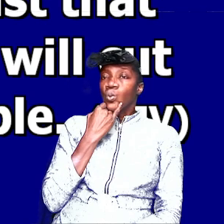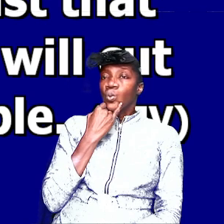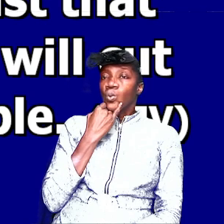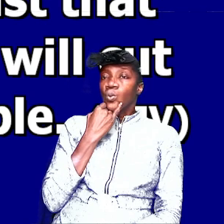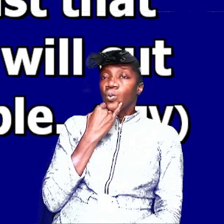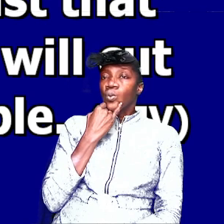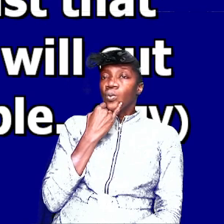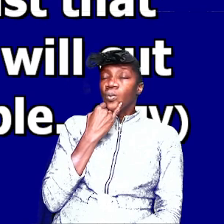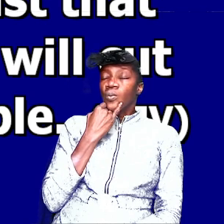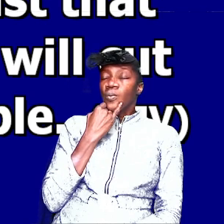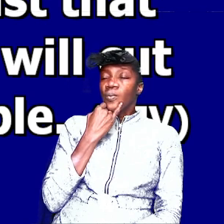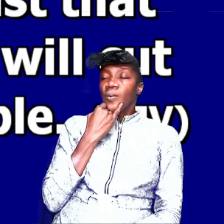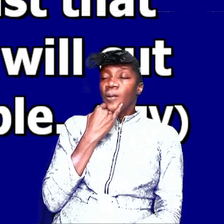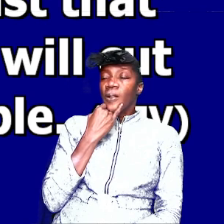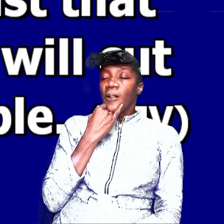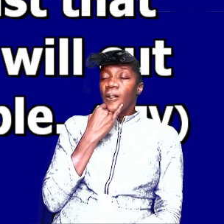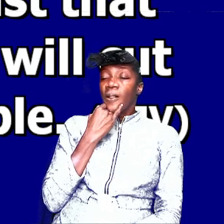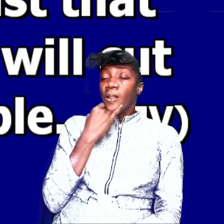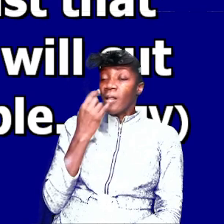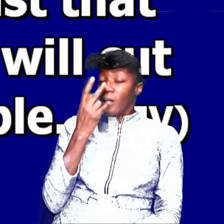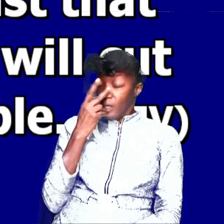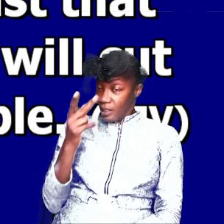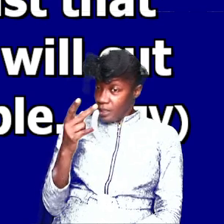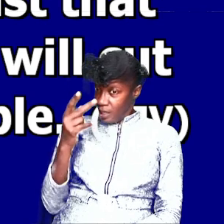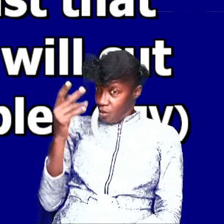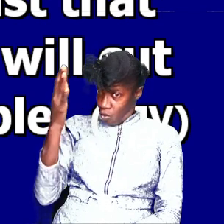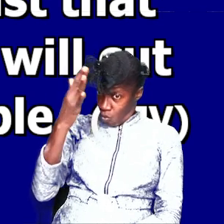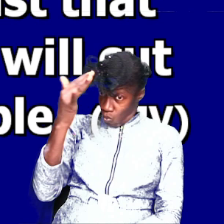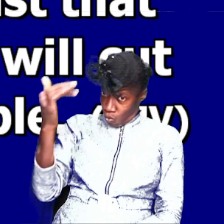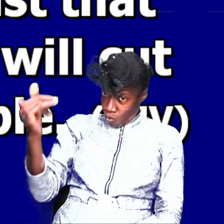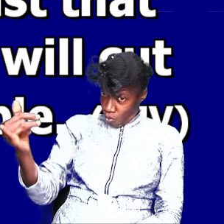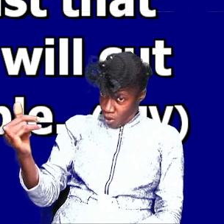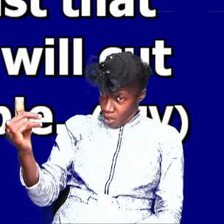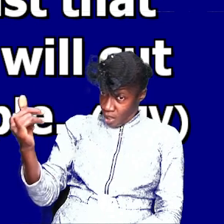you see why the thing was wrong?